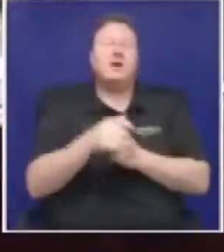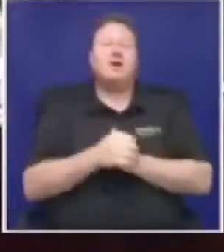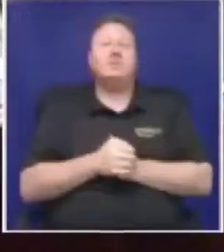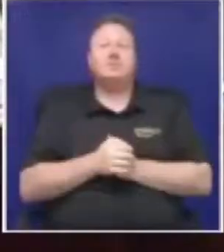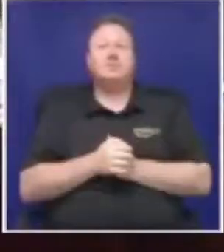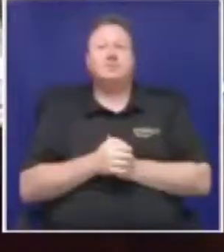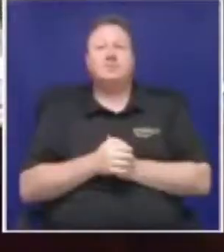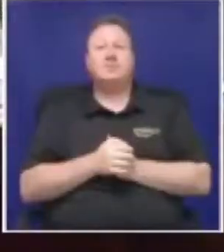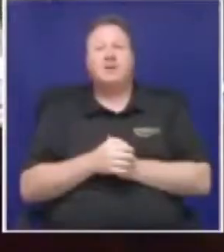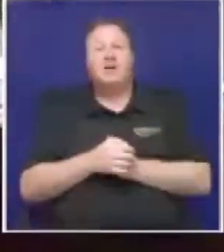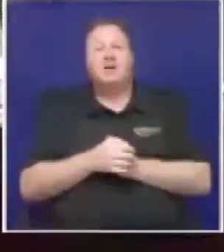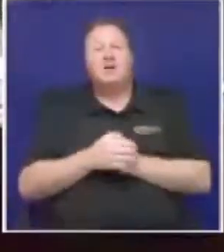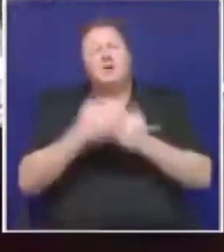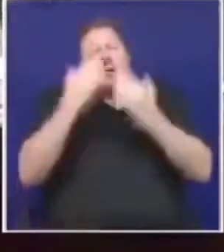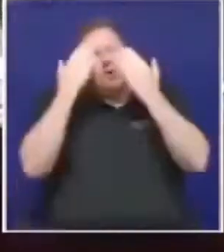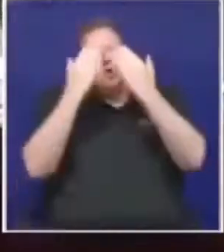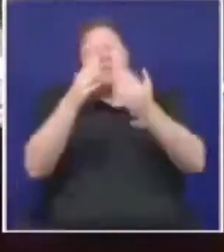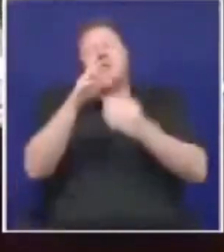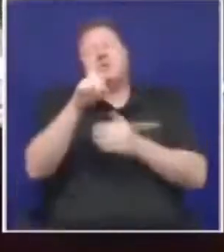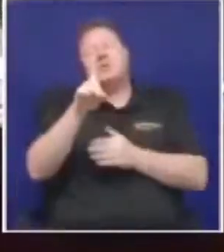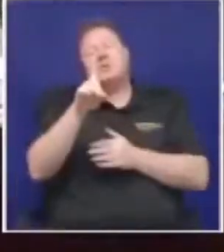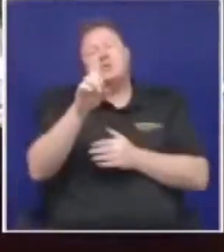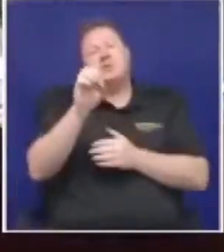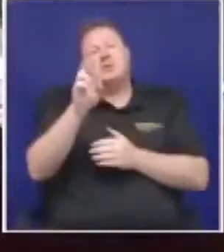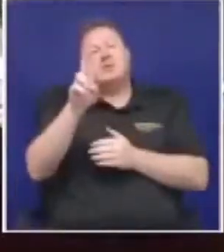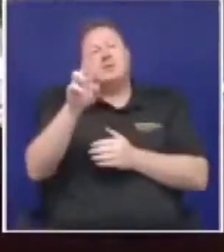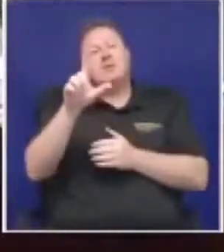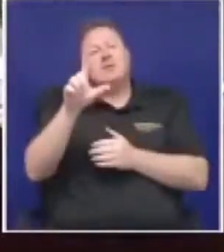Honorable Douglas, the